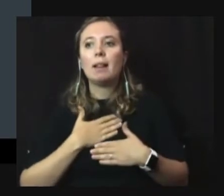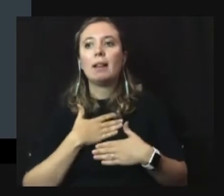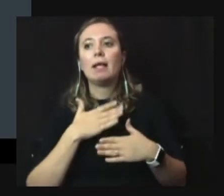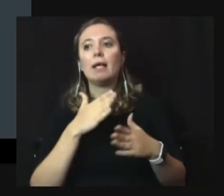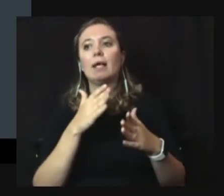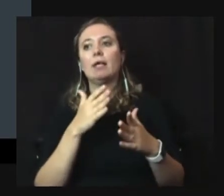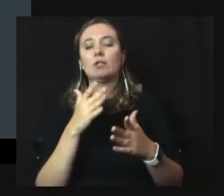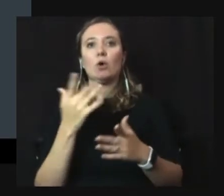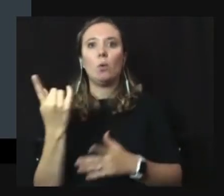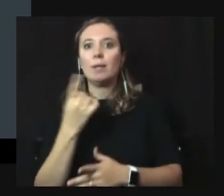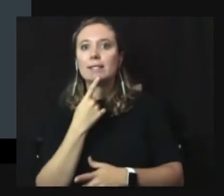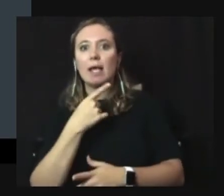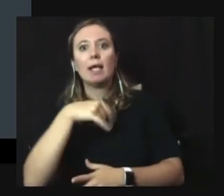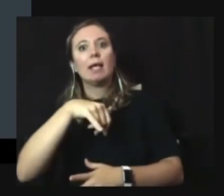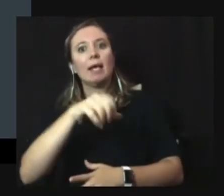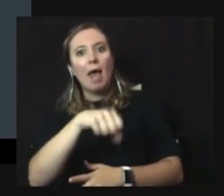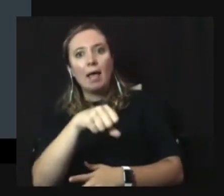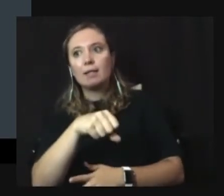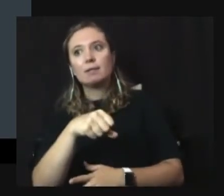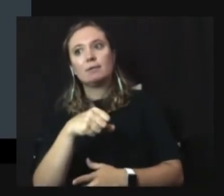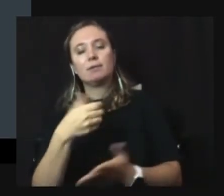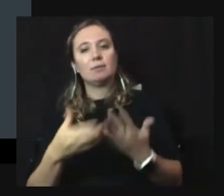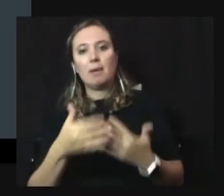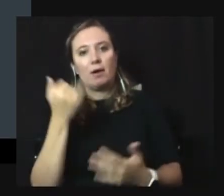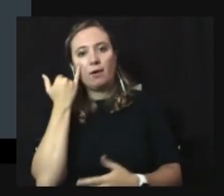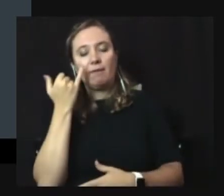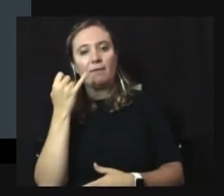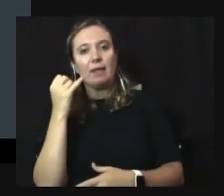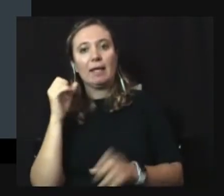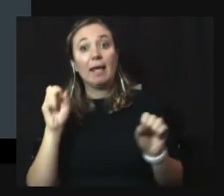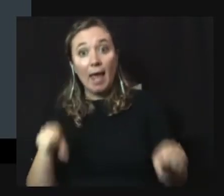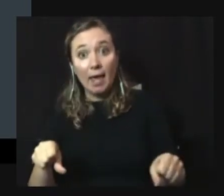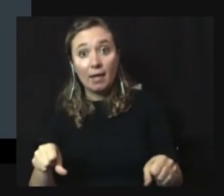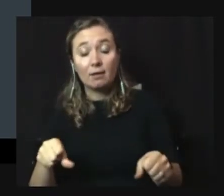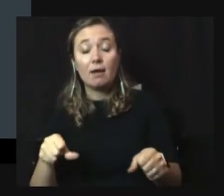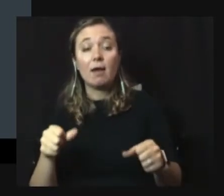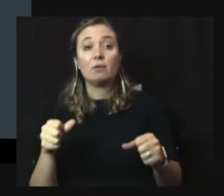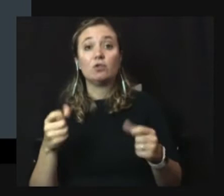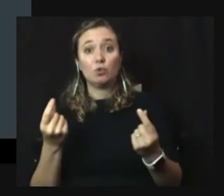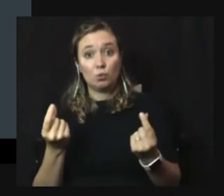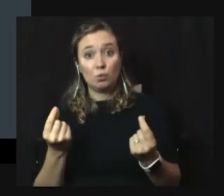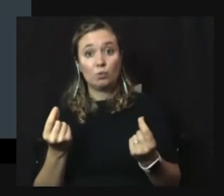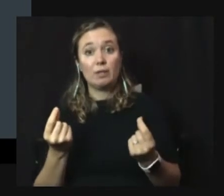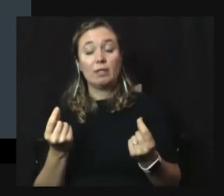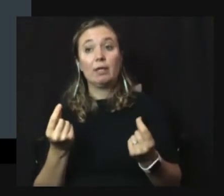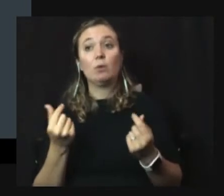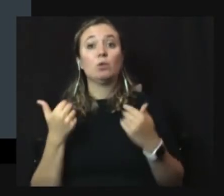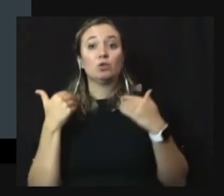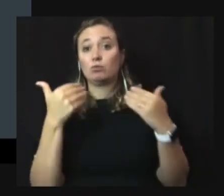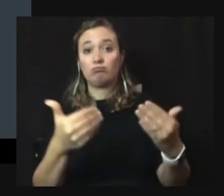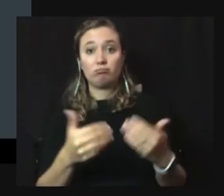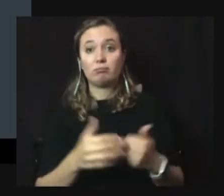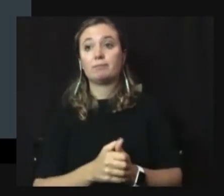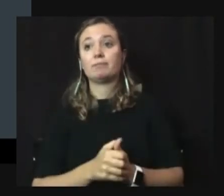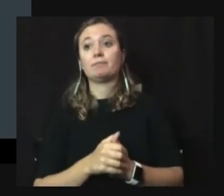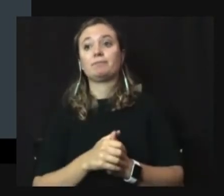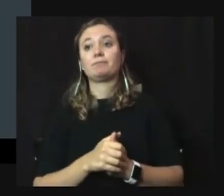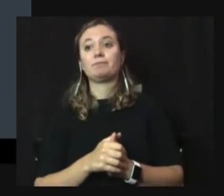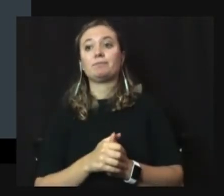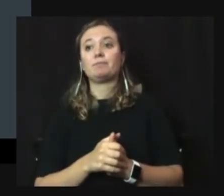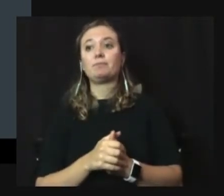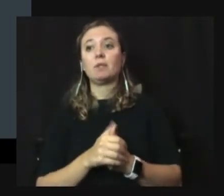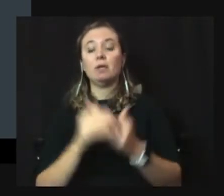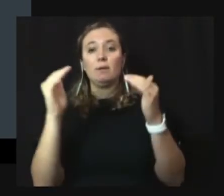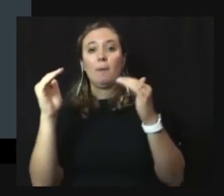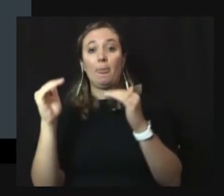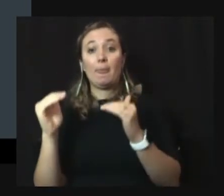they have the resource to the commitment. A trauma response can also look like a parent